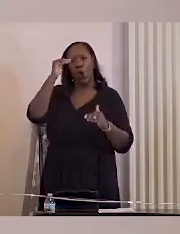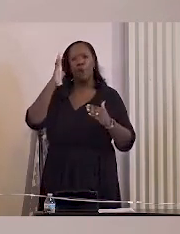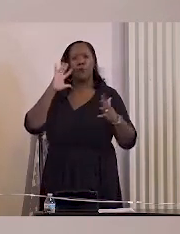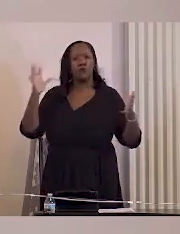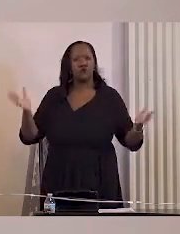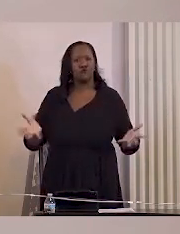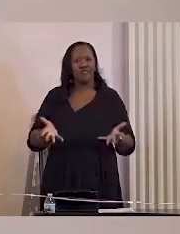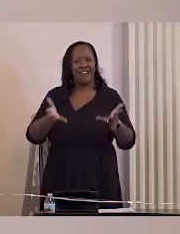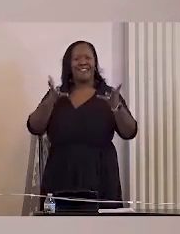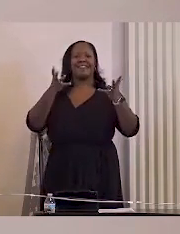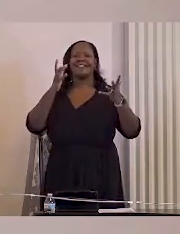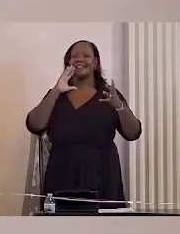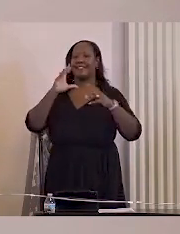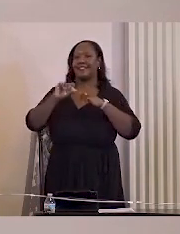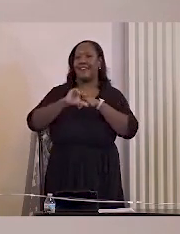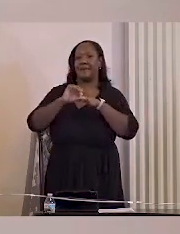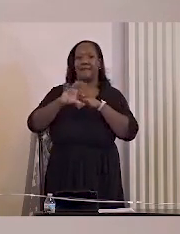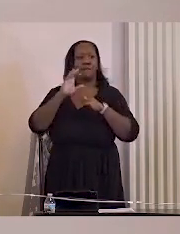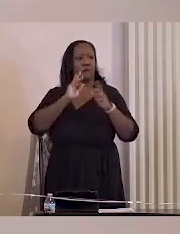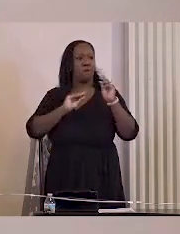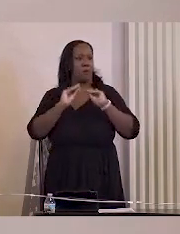building.